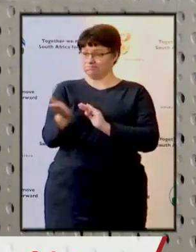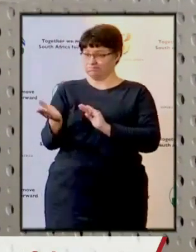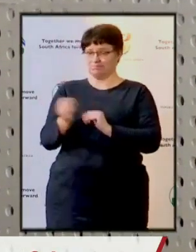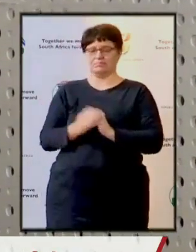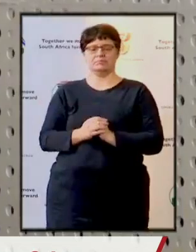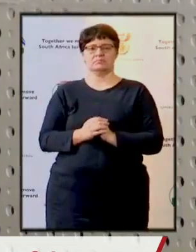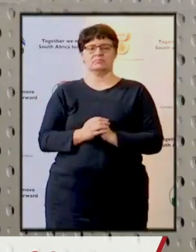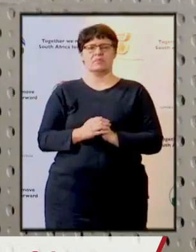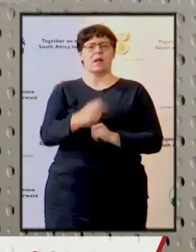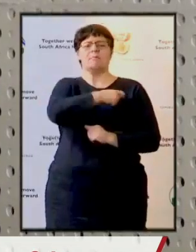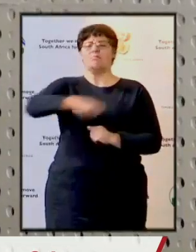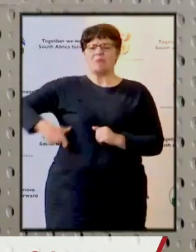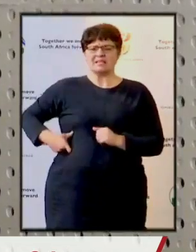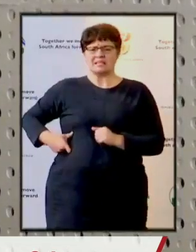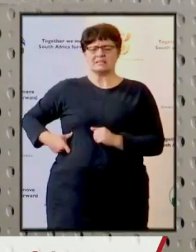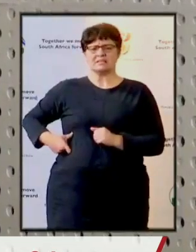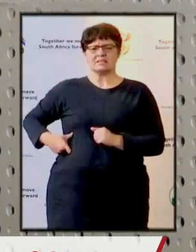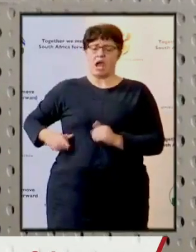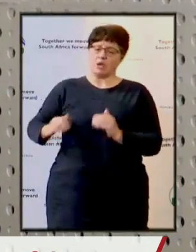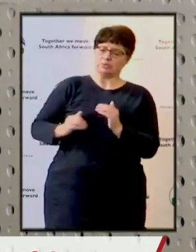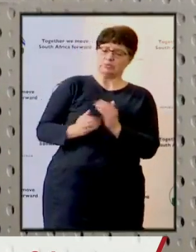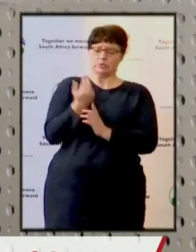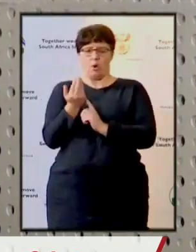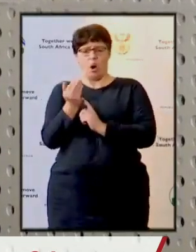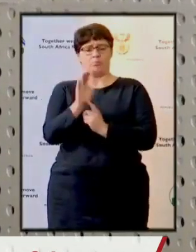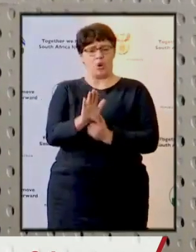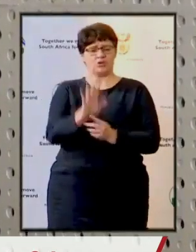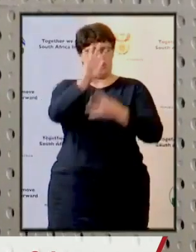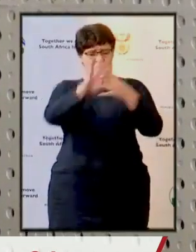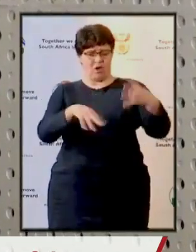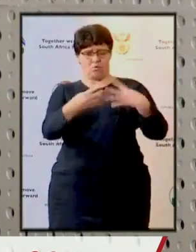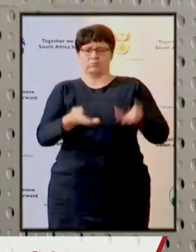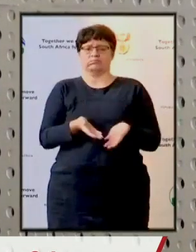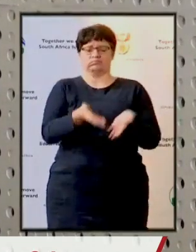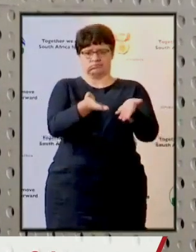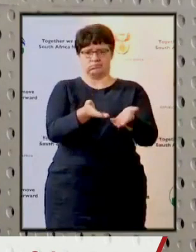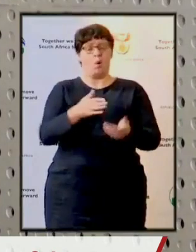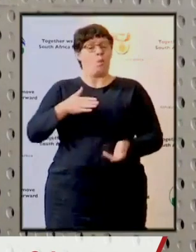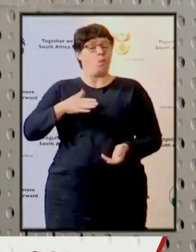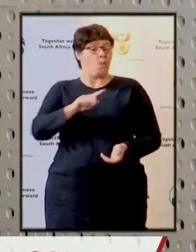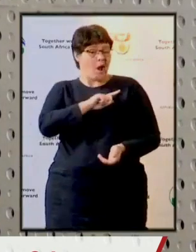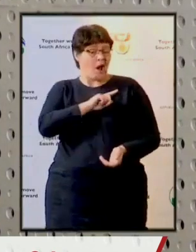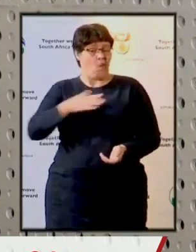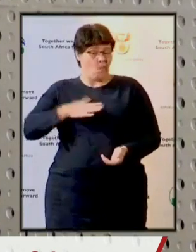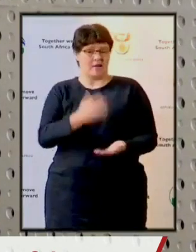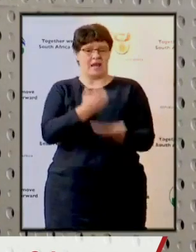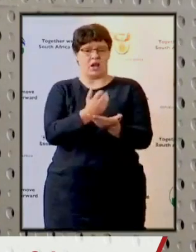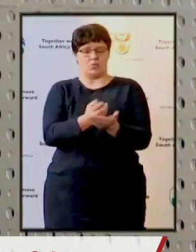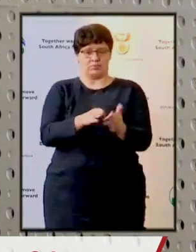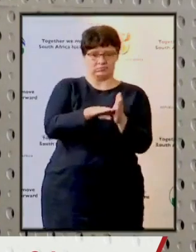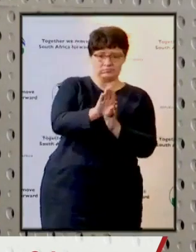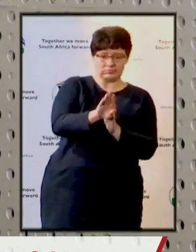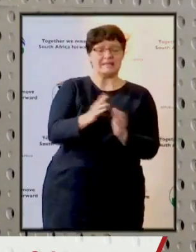President set out a framework for the new approach to opening the economy and fighting COVID-19.